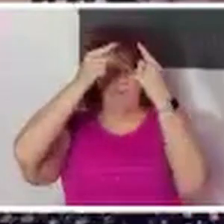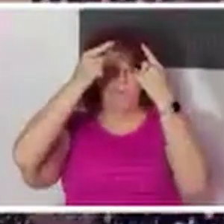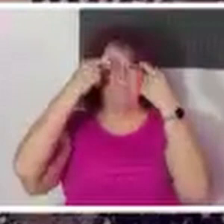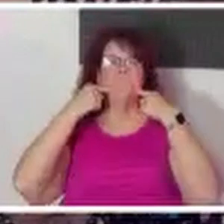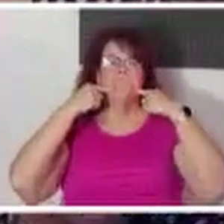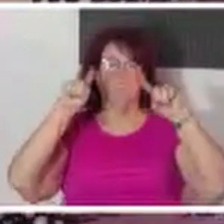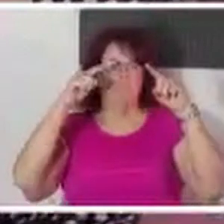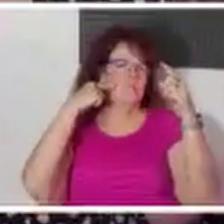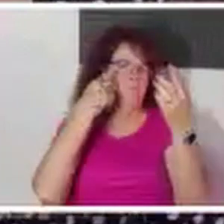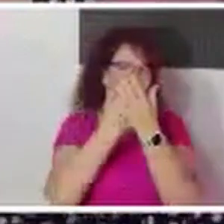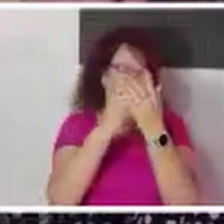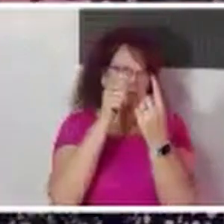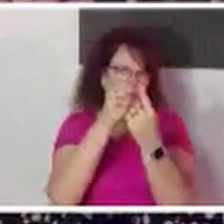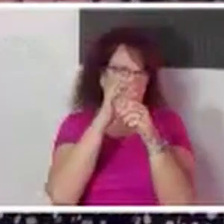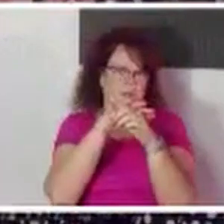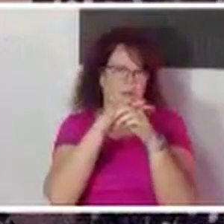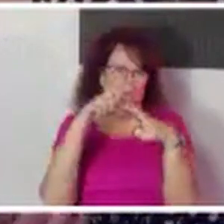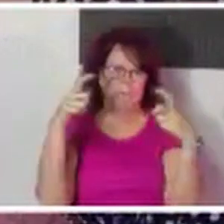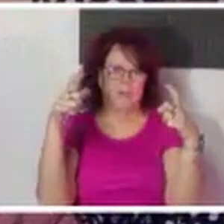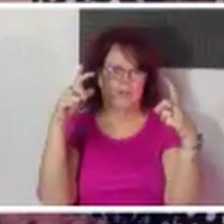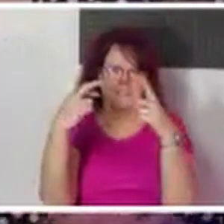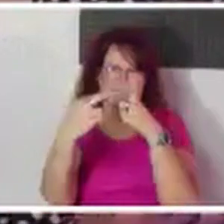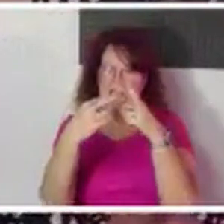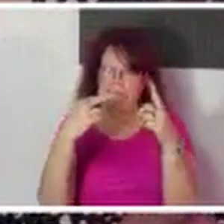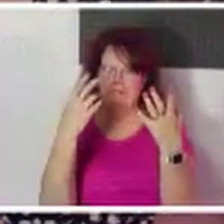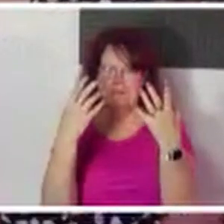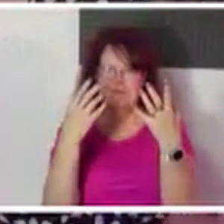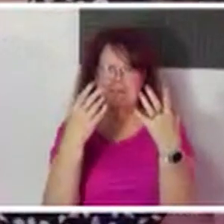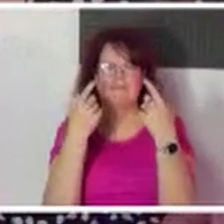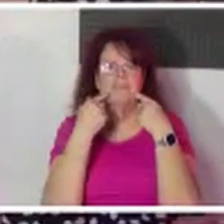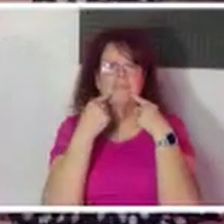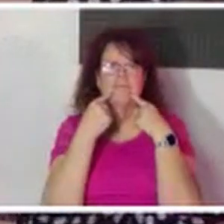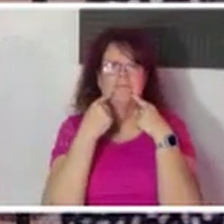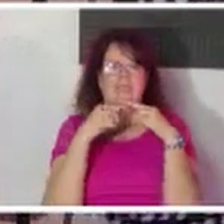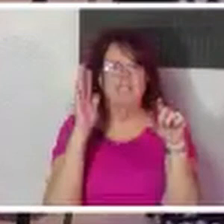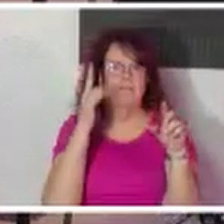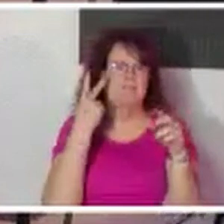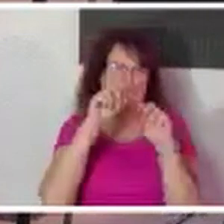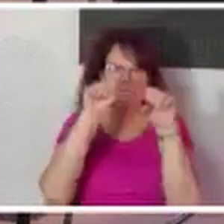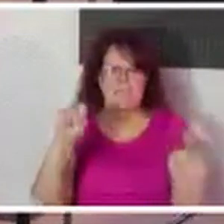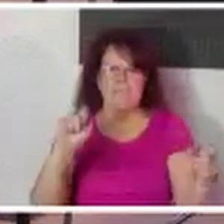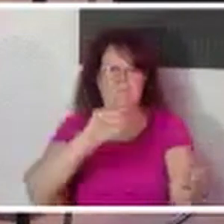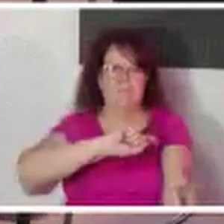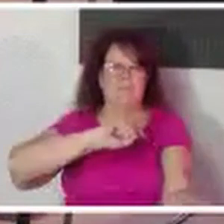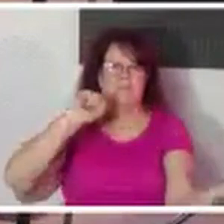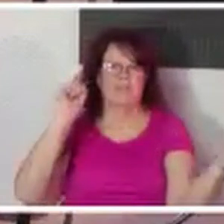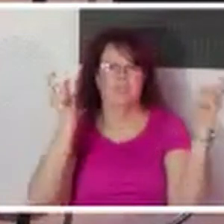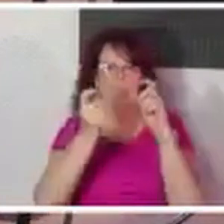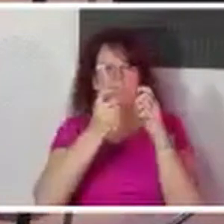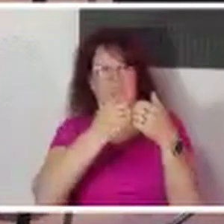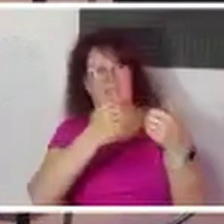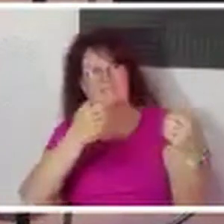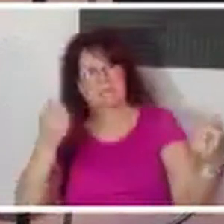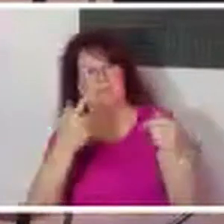ultimately prove this point on a much larger systemic level and ultimately see the system itself change and move away from